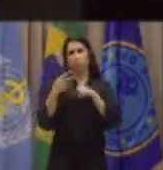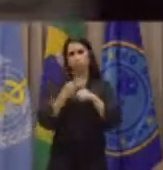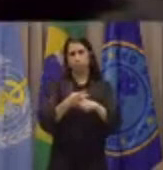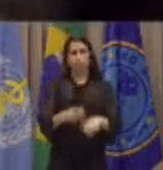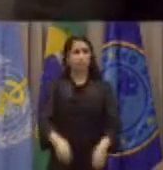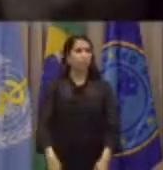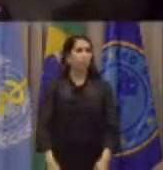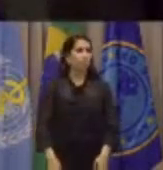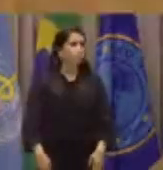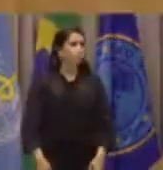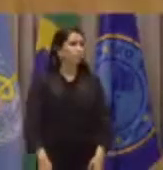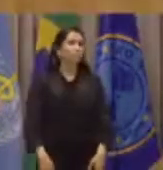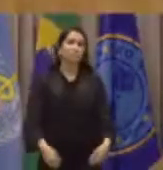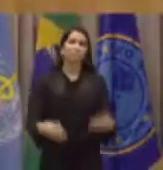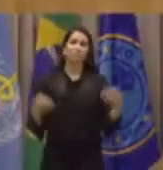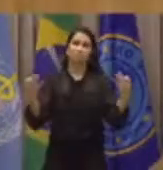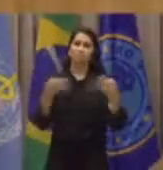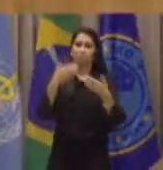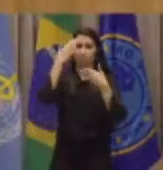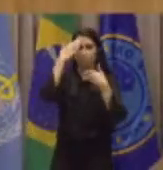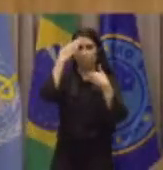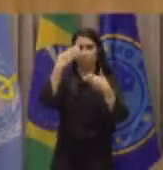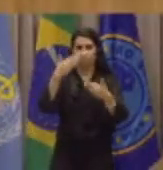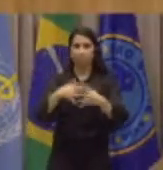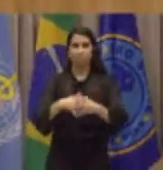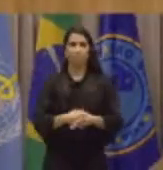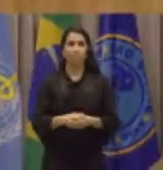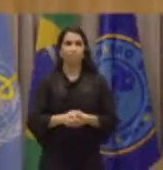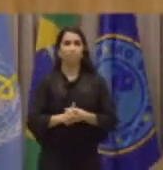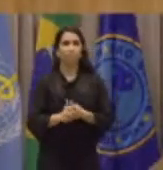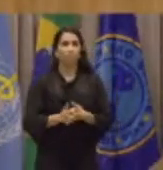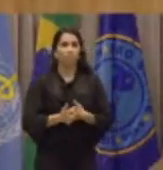to be reached. Thank you.